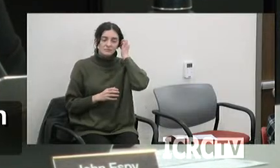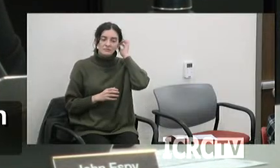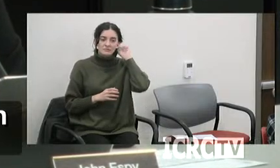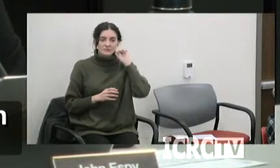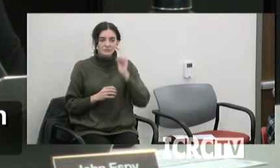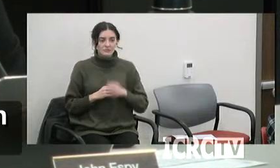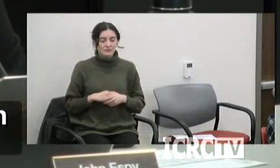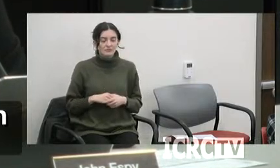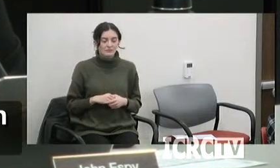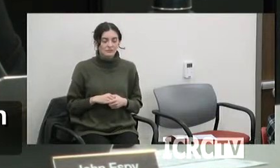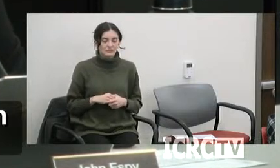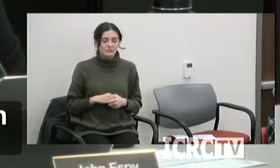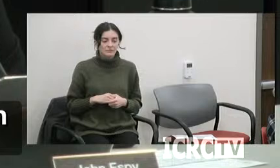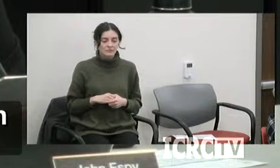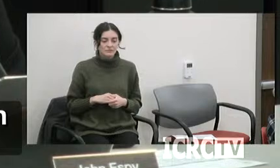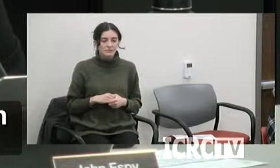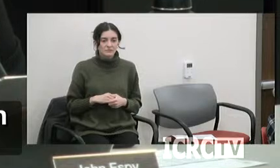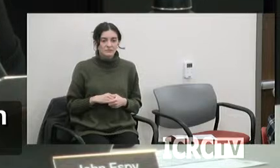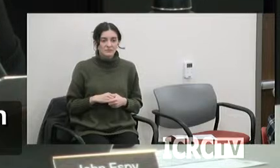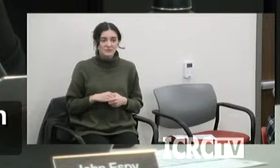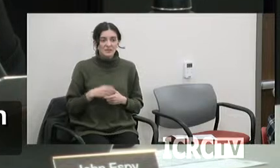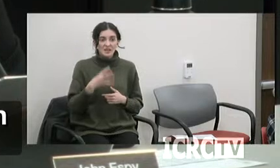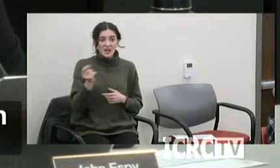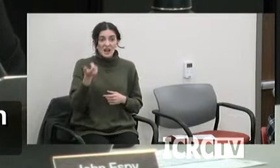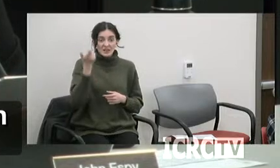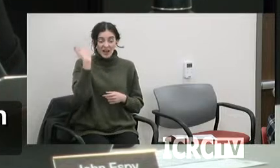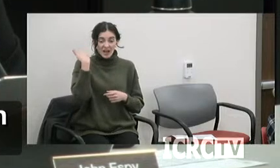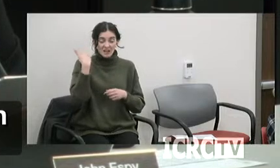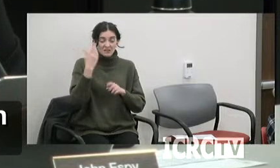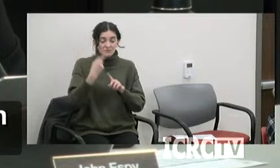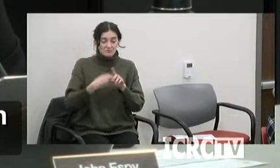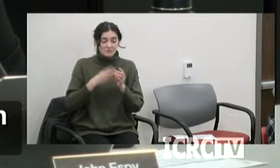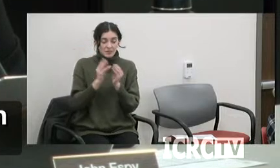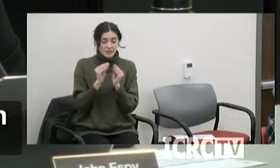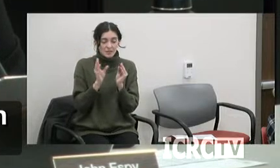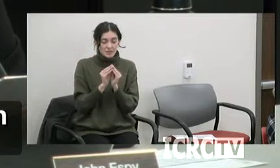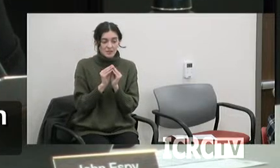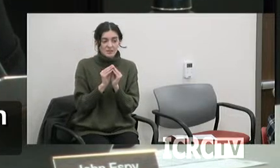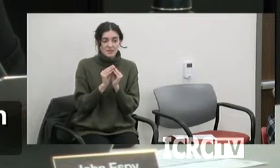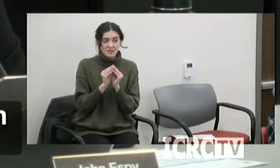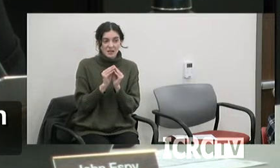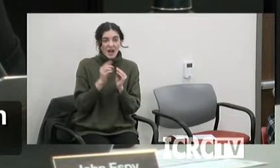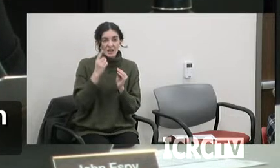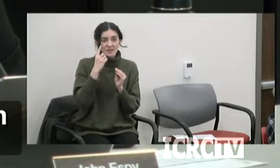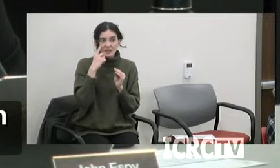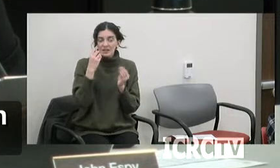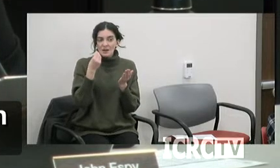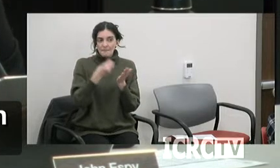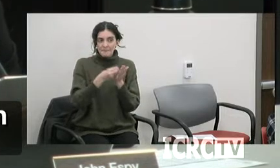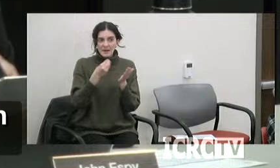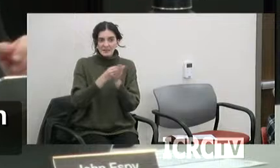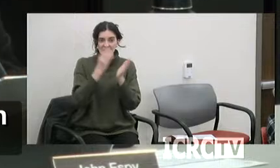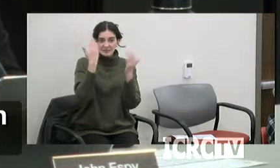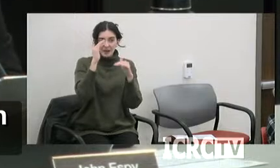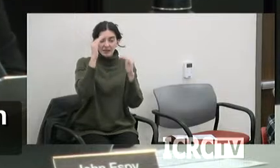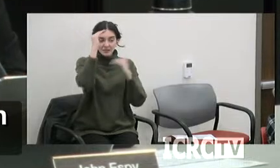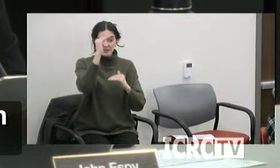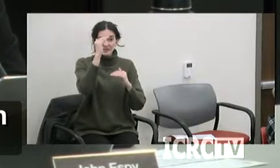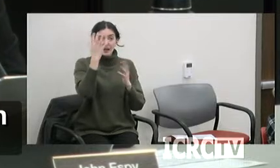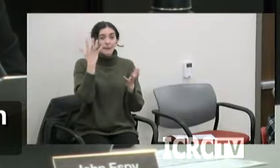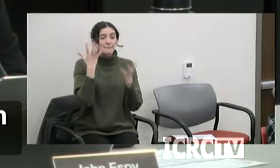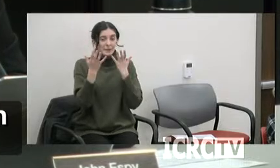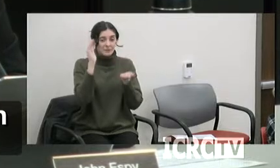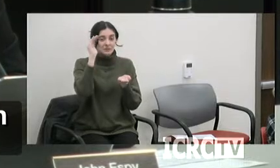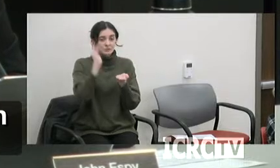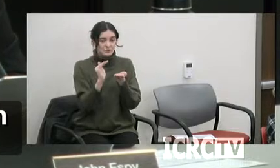definitely the revenue that I brought last meeting where we were discussing potential reductions. So any